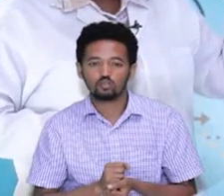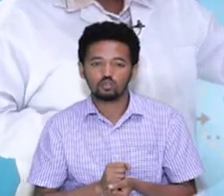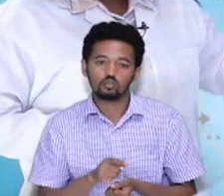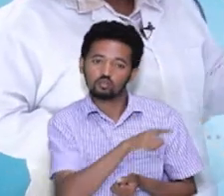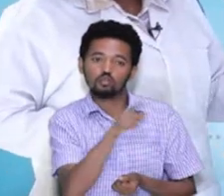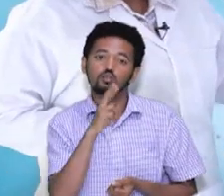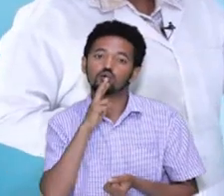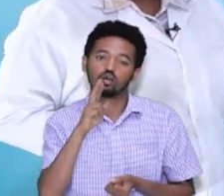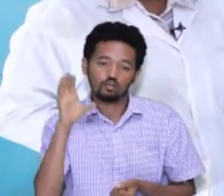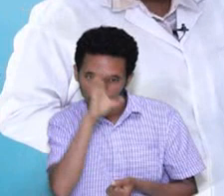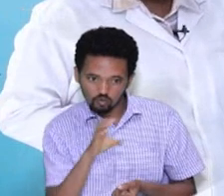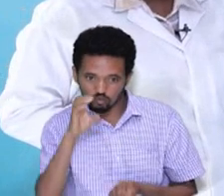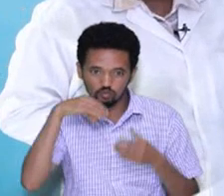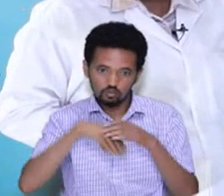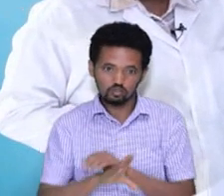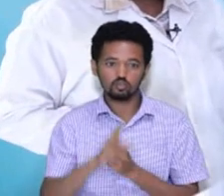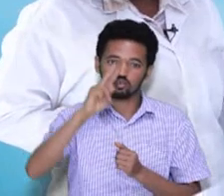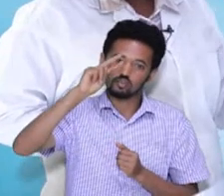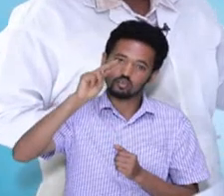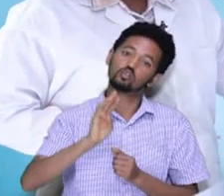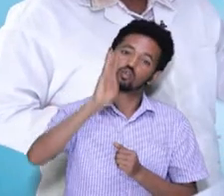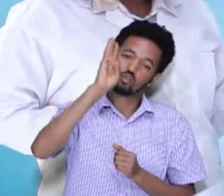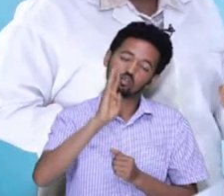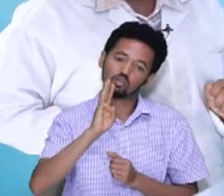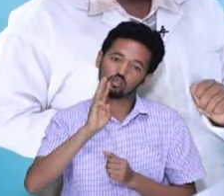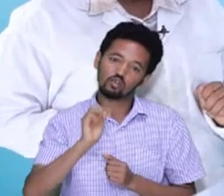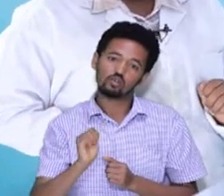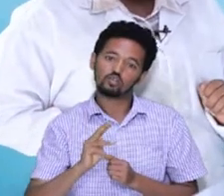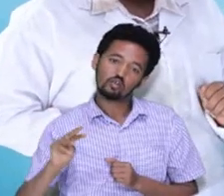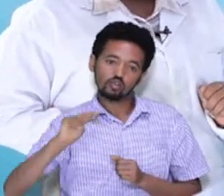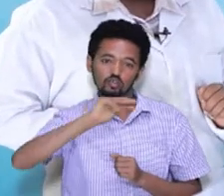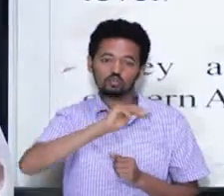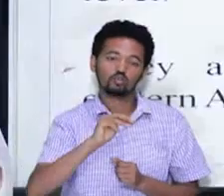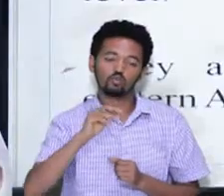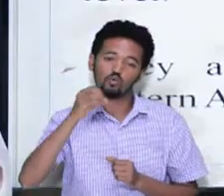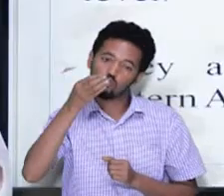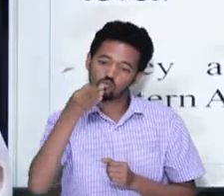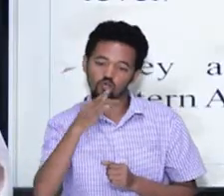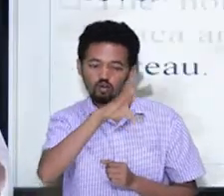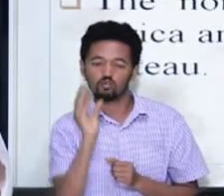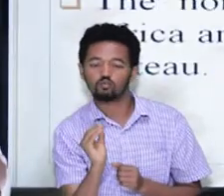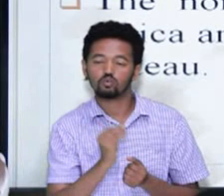They are found in southern and eastern part of Africa.